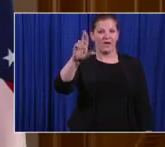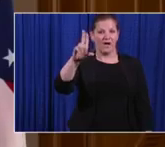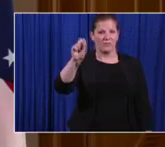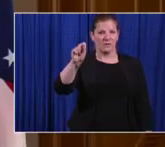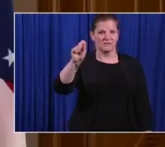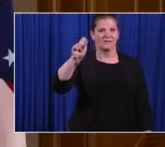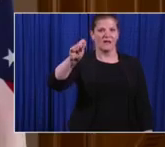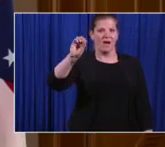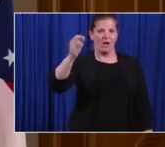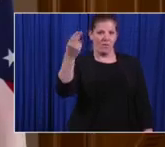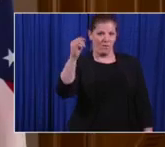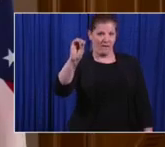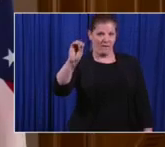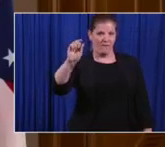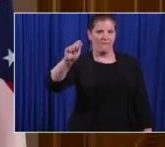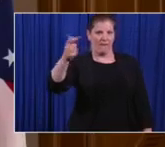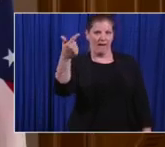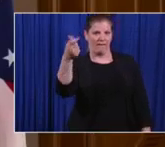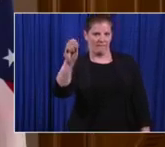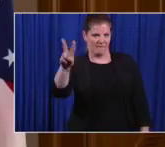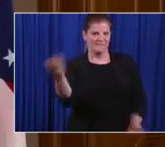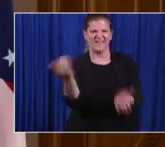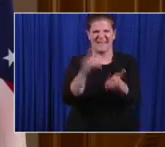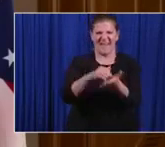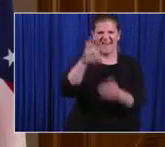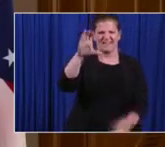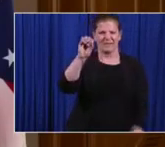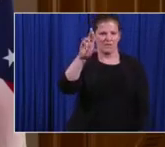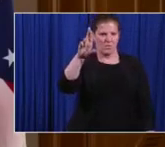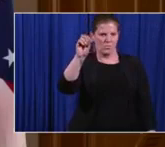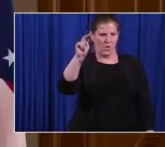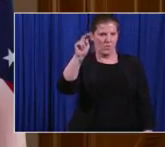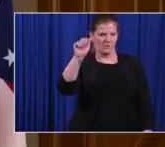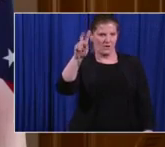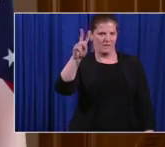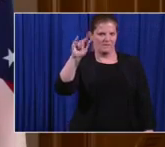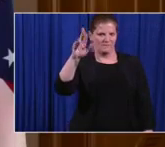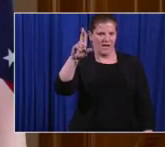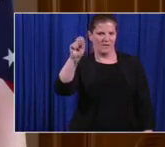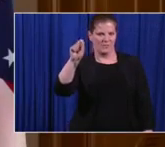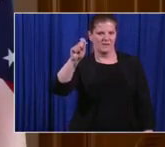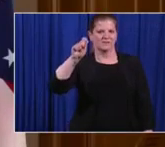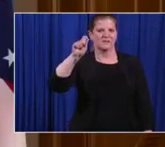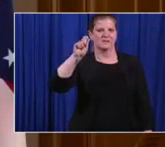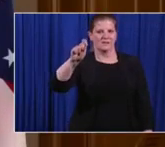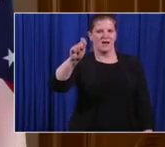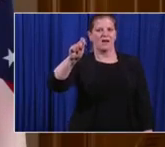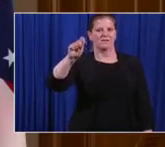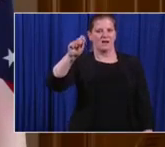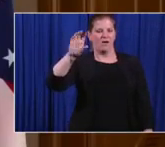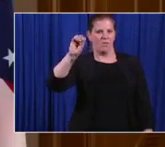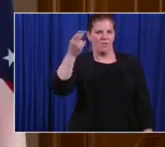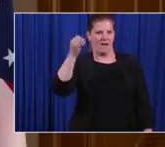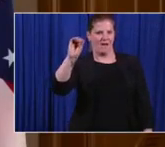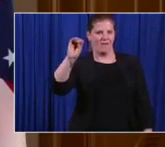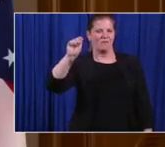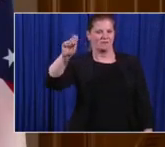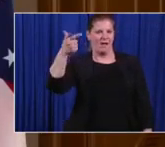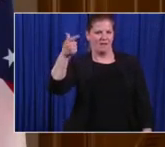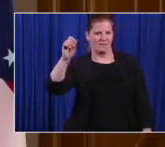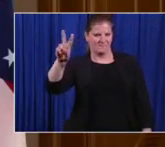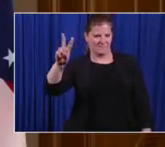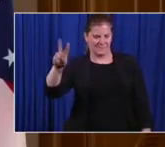coronavirus.ohio.gov. Just like adults, youth can be vaccinated at many different locations across the state. We would just remind you